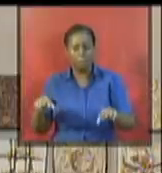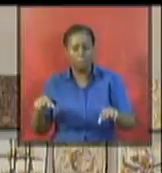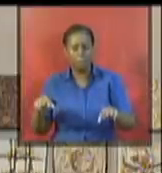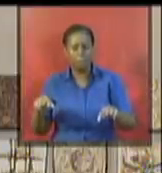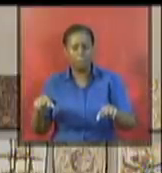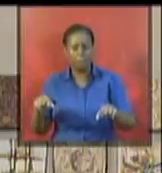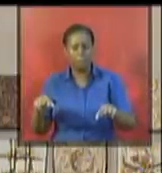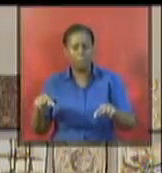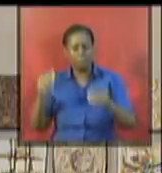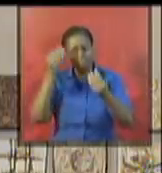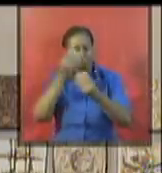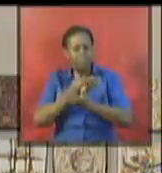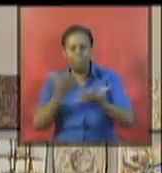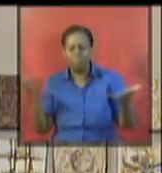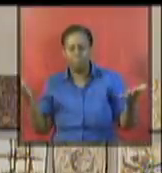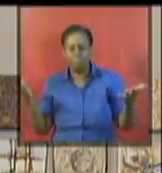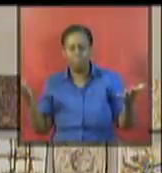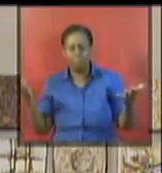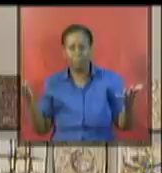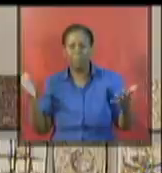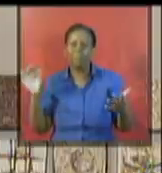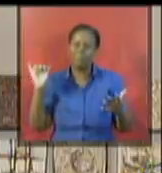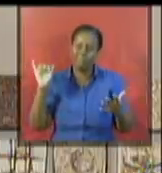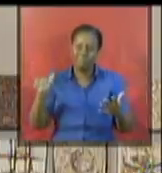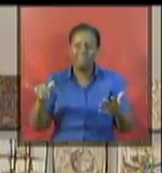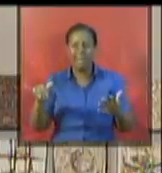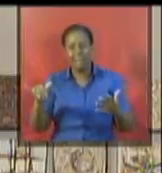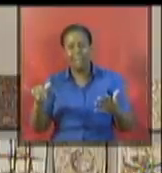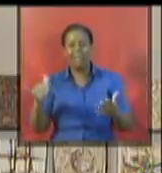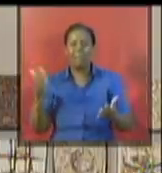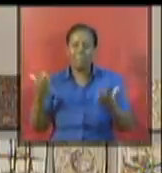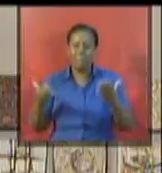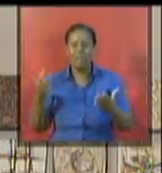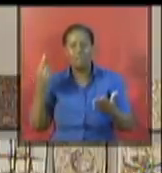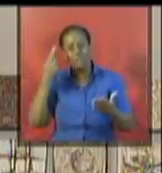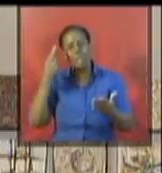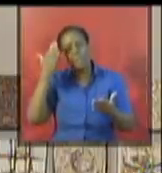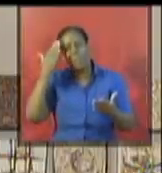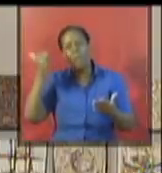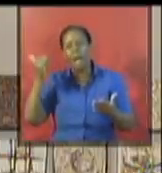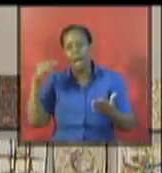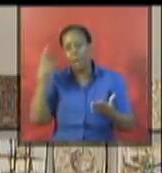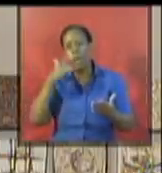That also contributes to why it looks like there is large figures coming in.